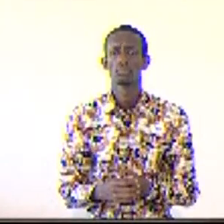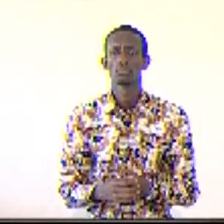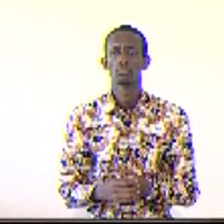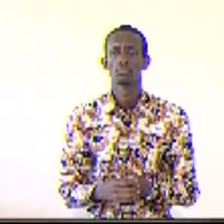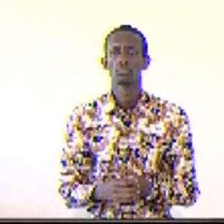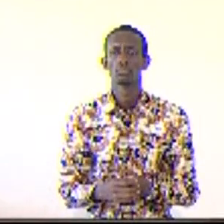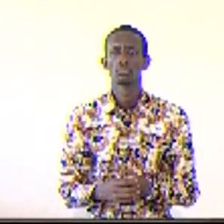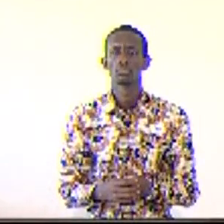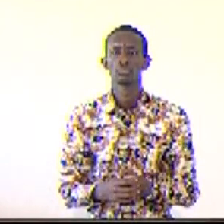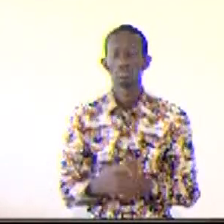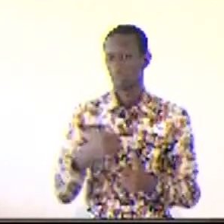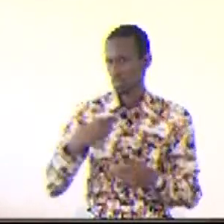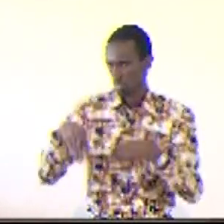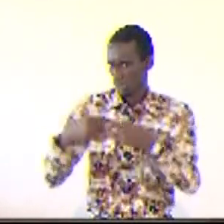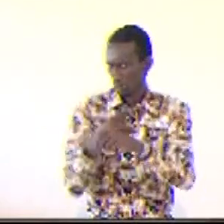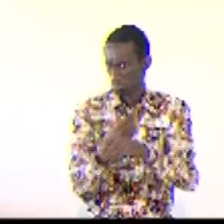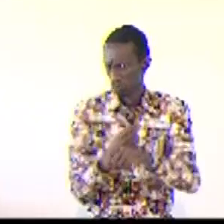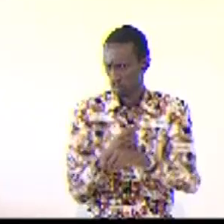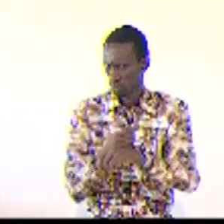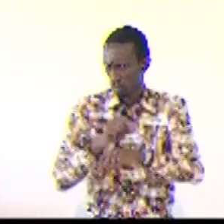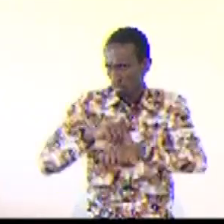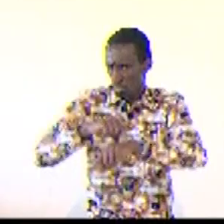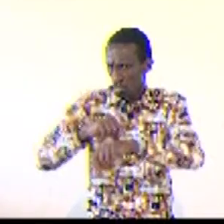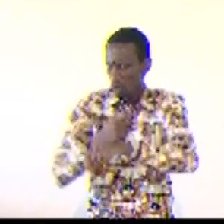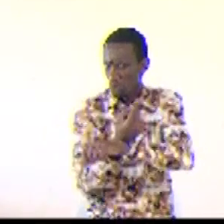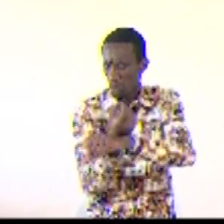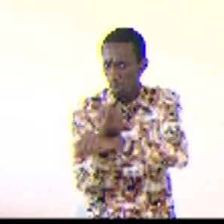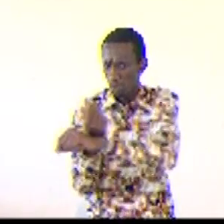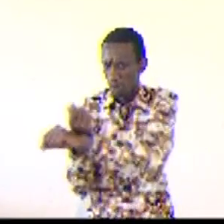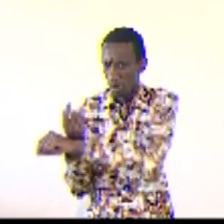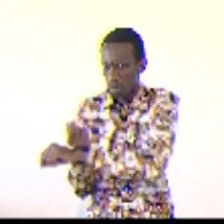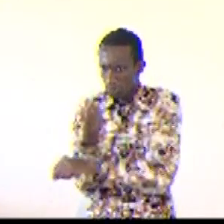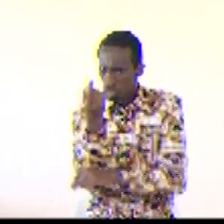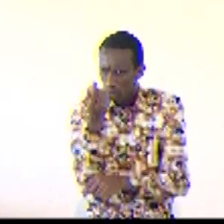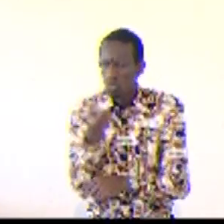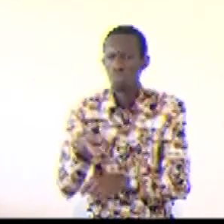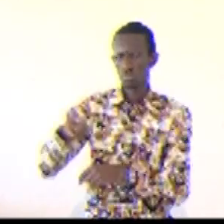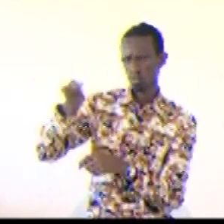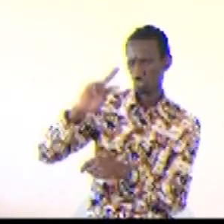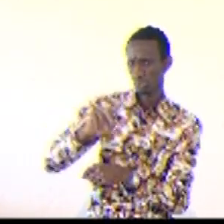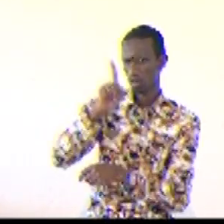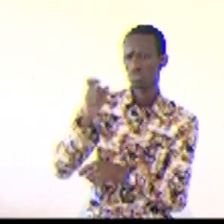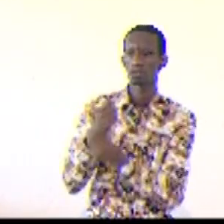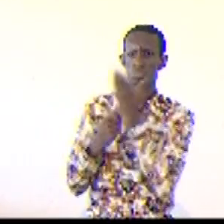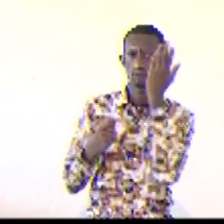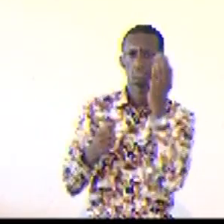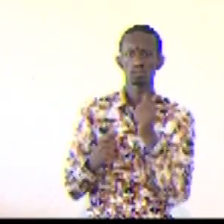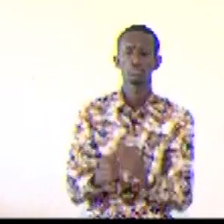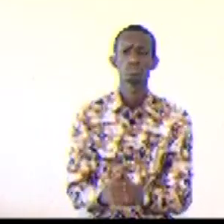I will be giving you some few seconds to answer the questions.